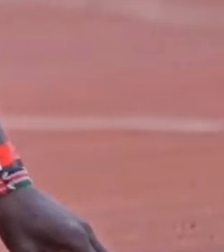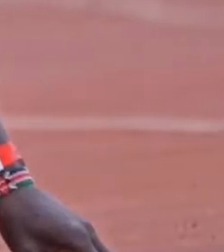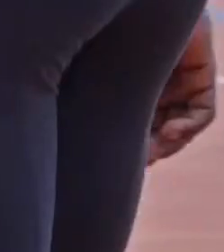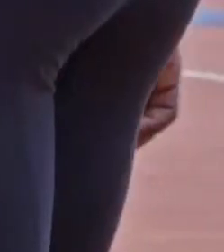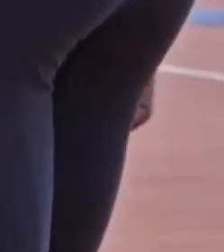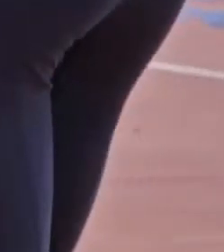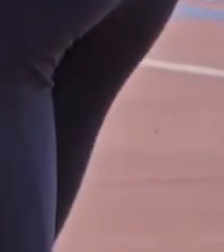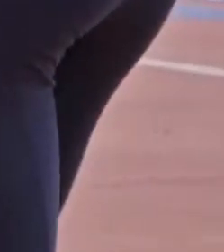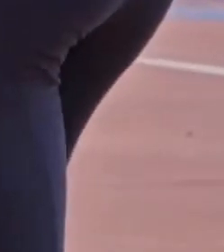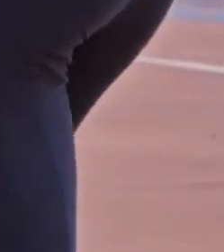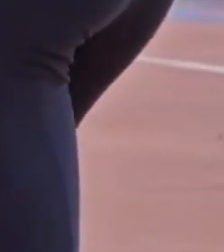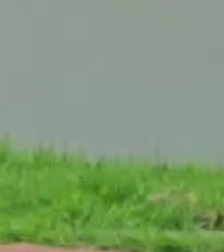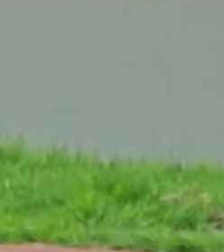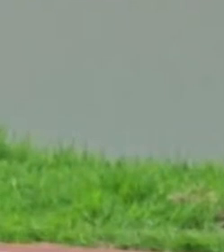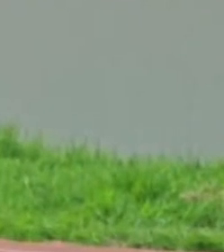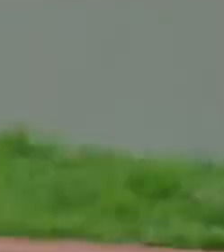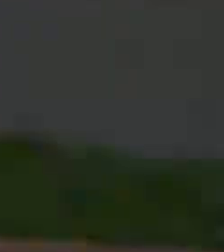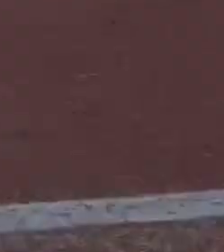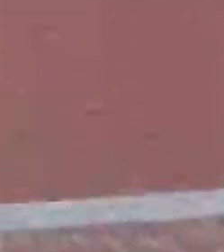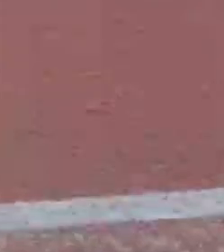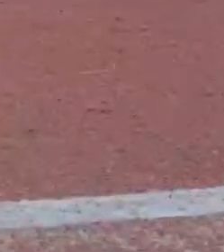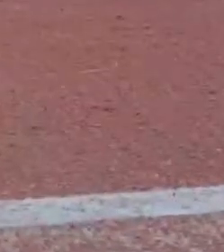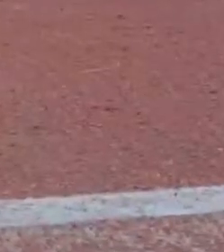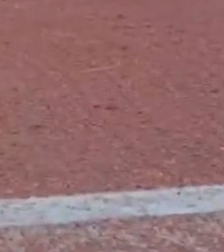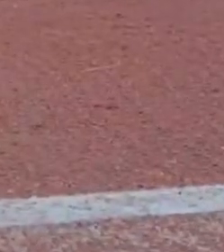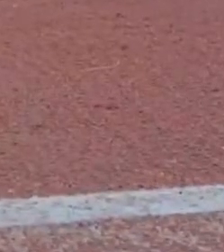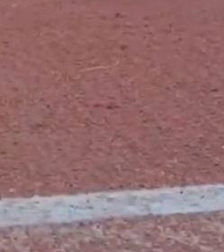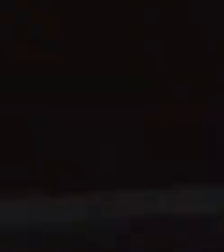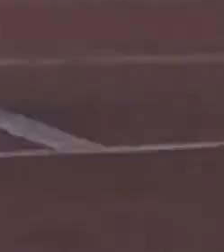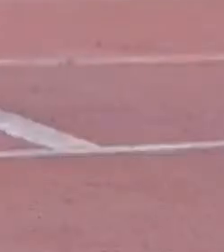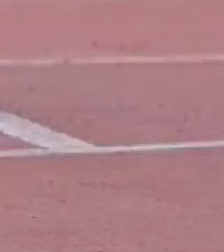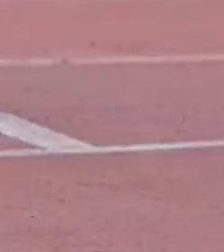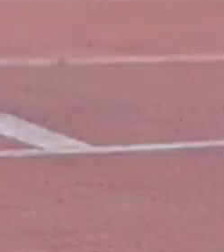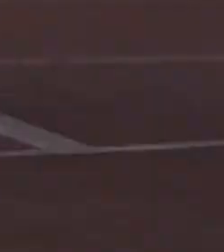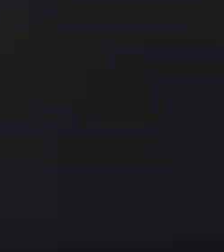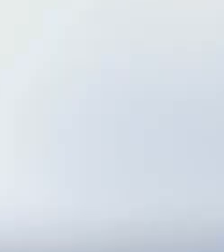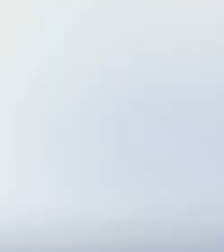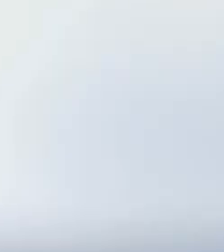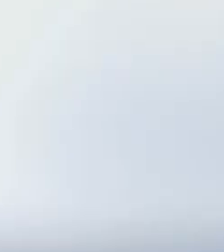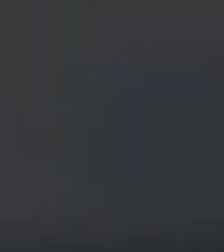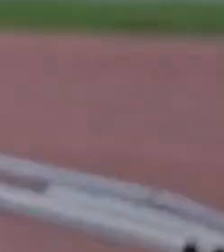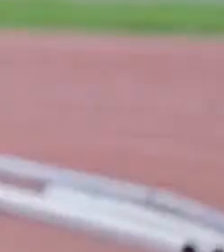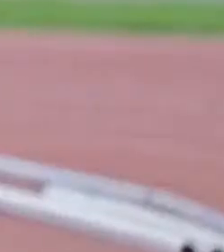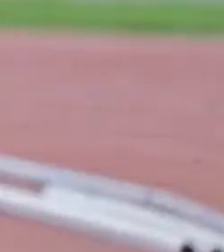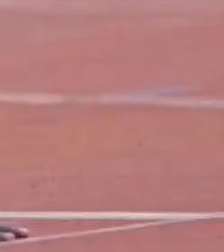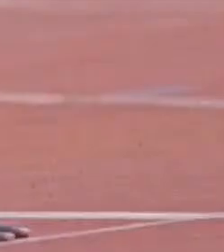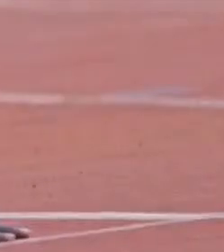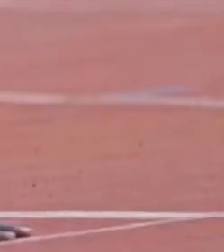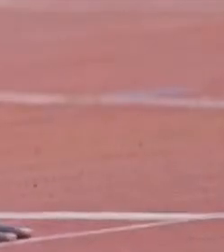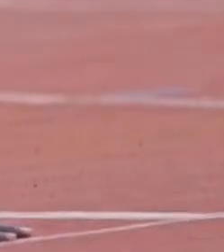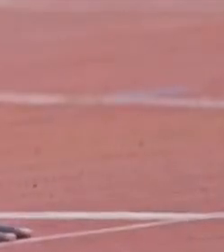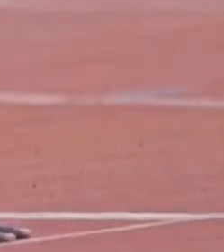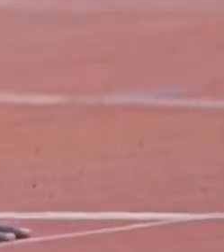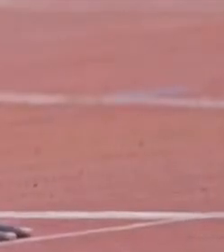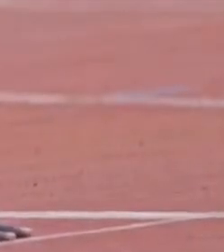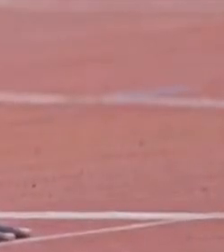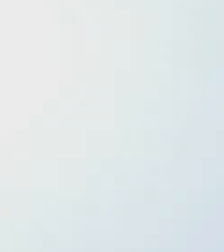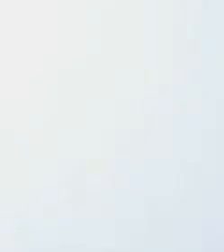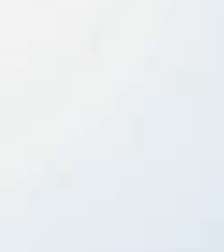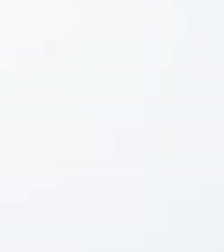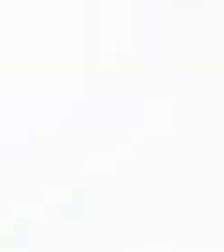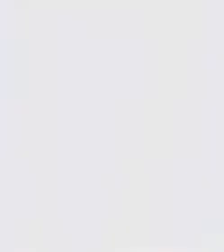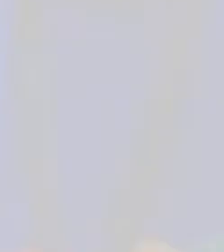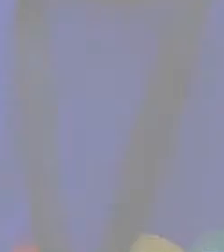sponsor of Athletics Kenya. Every time you play Lotto, 25% goes into supporting Team Kenya at the